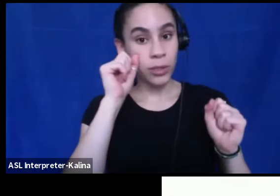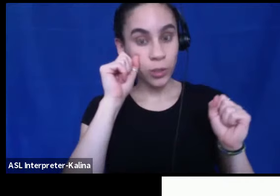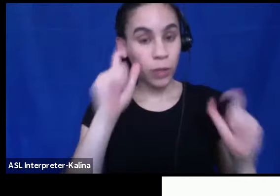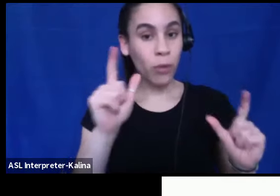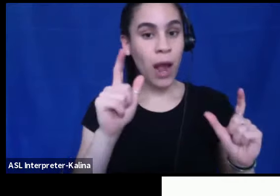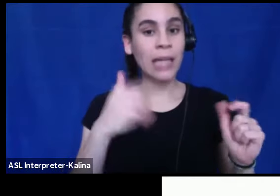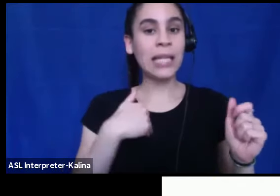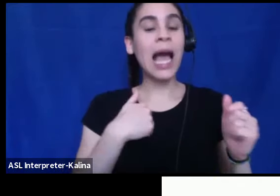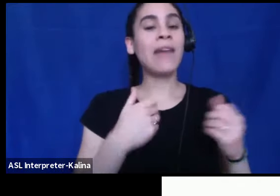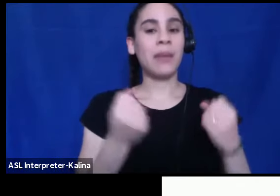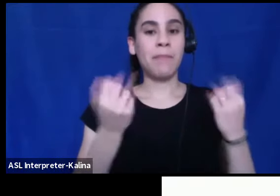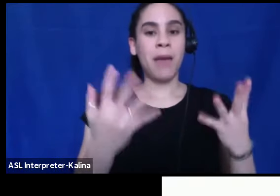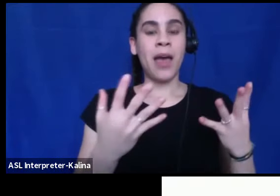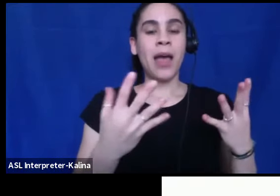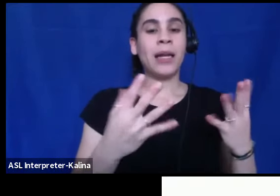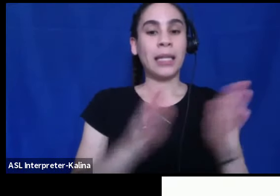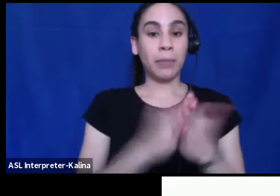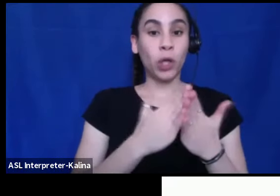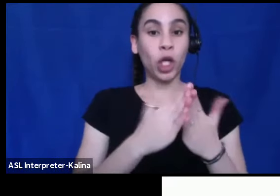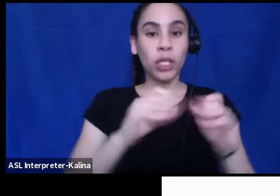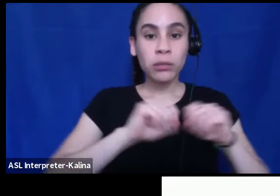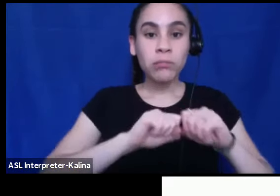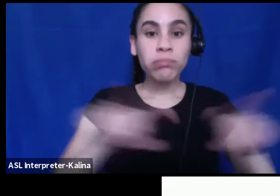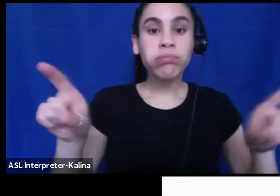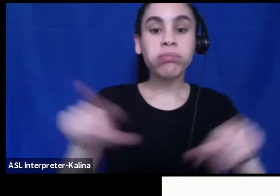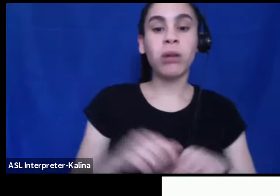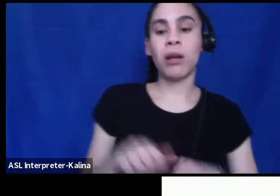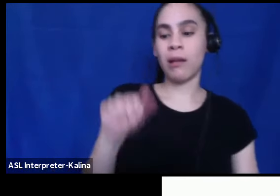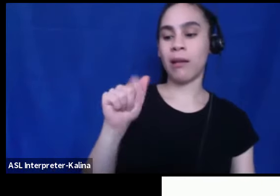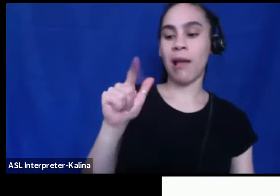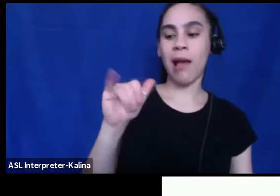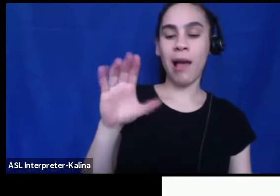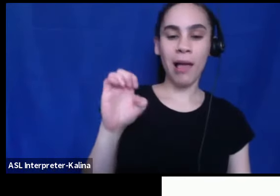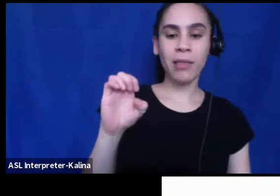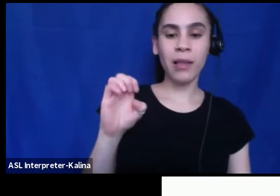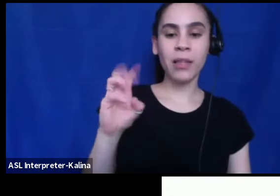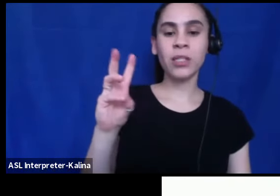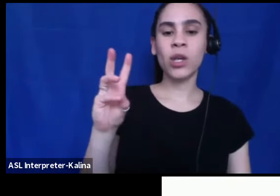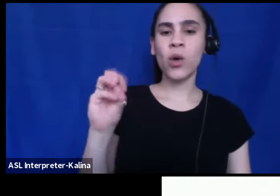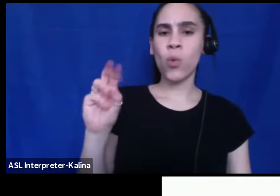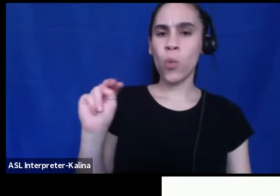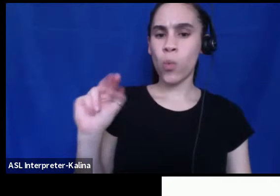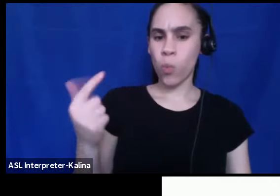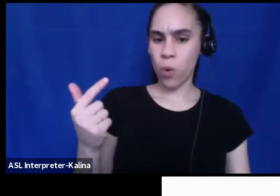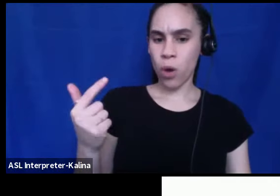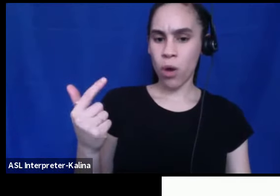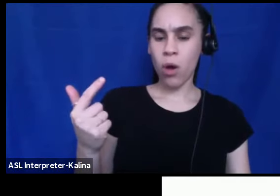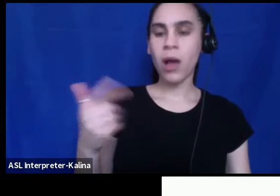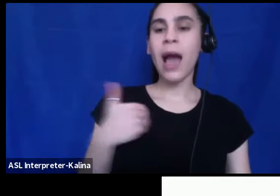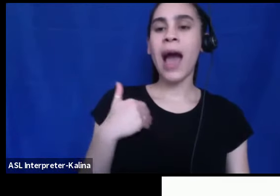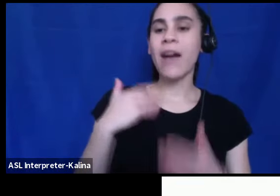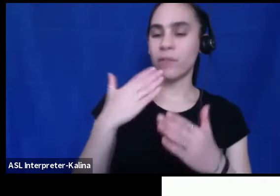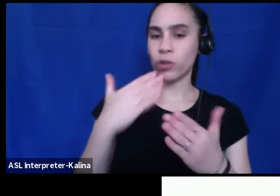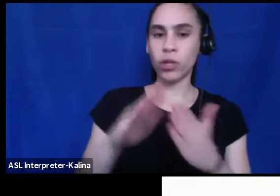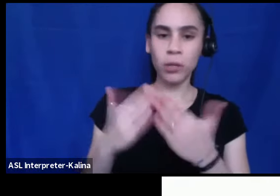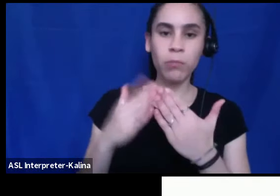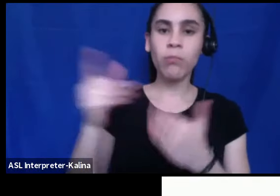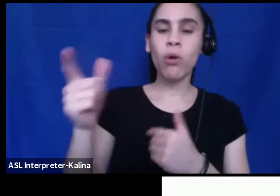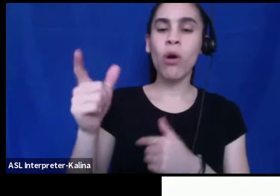books that have come out this year. Alice Wong has a Disability and Visibility. Julie Huming has Being